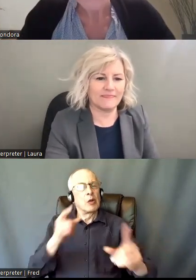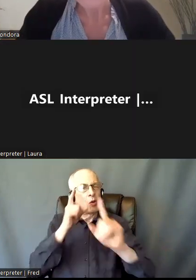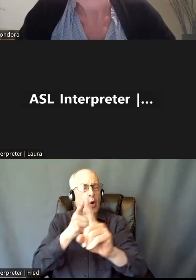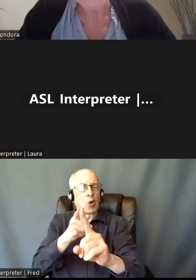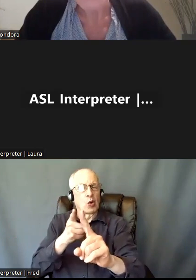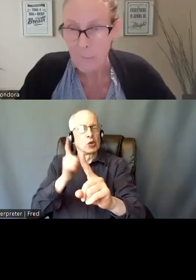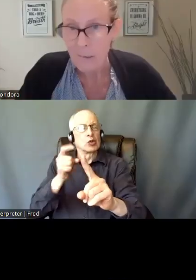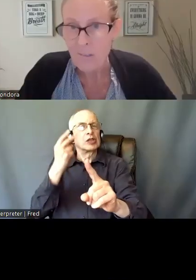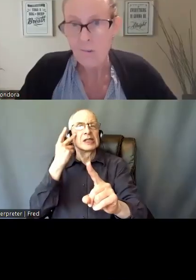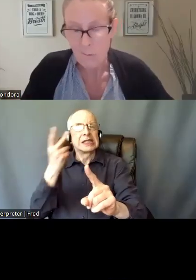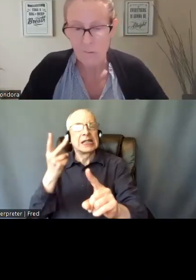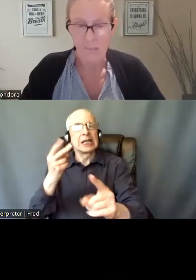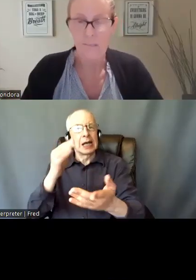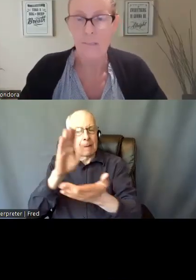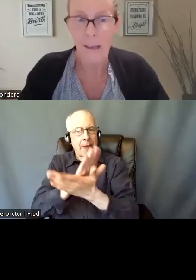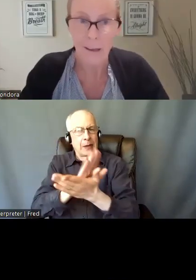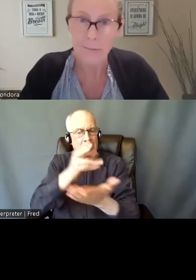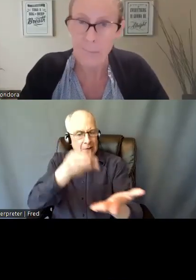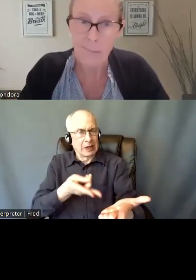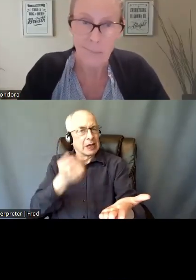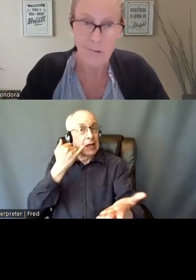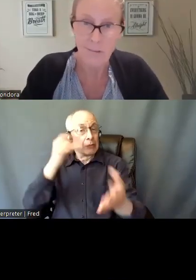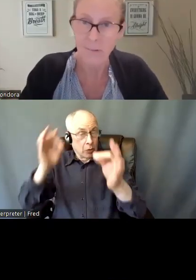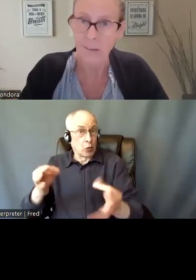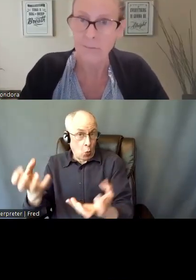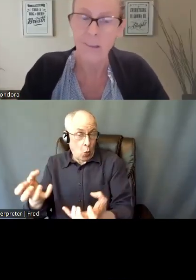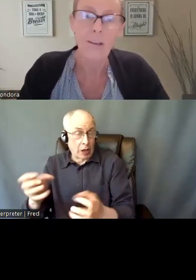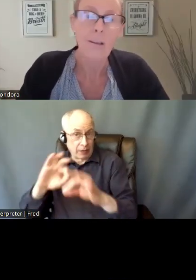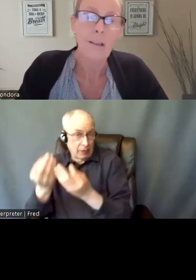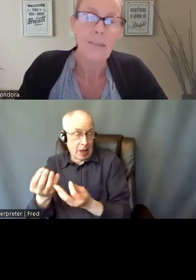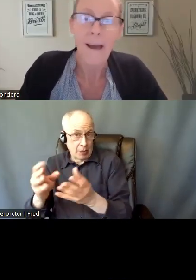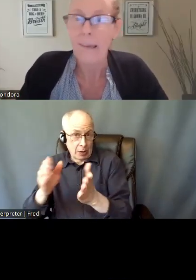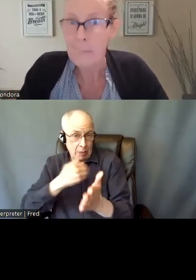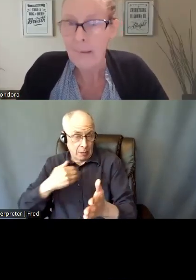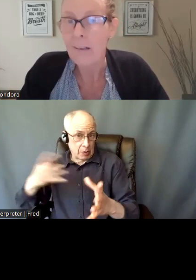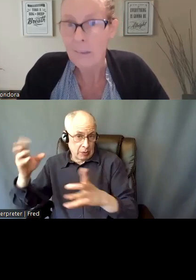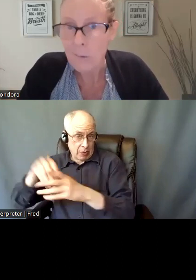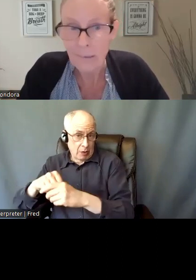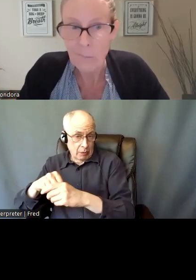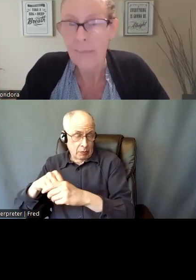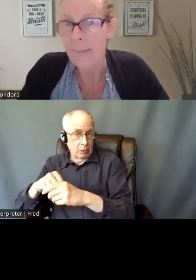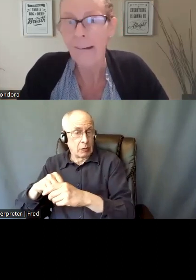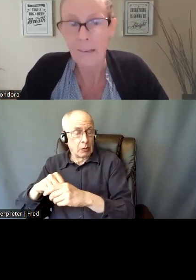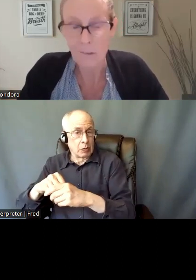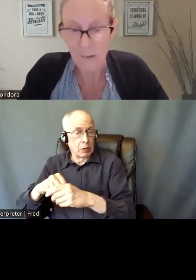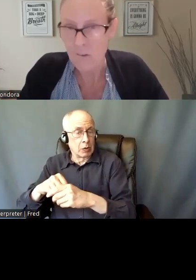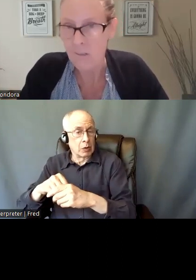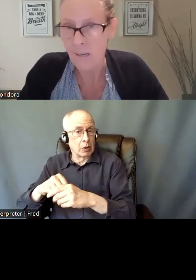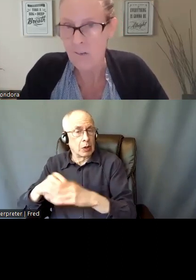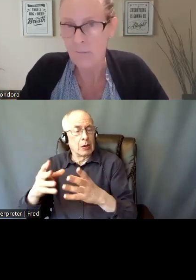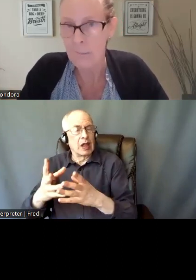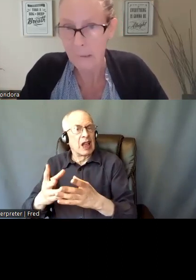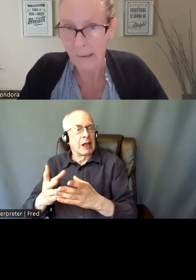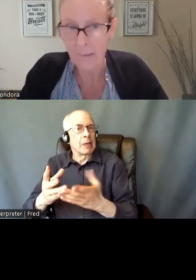see documented if a person chooses to have family members involved, that can be included within that